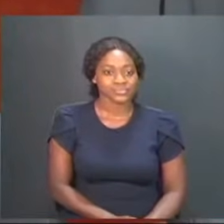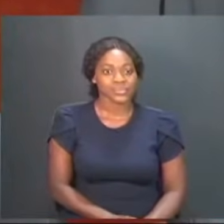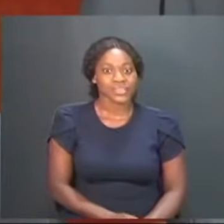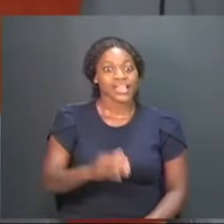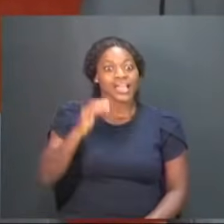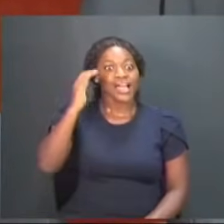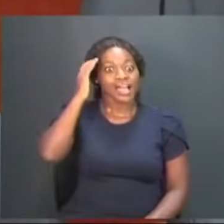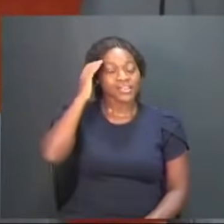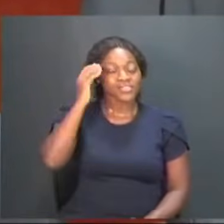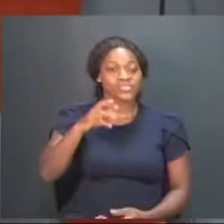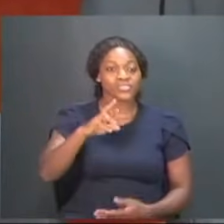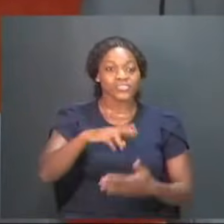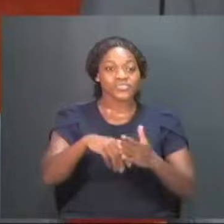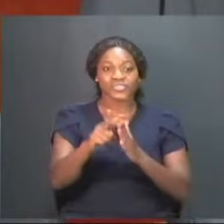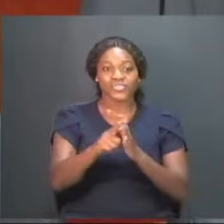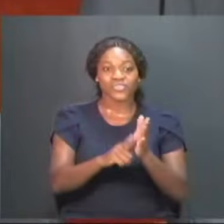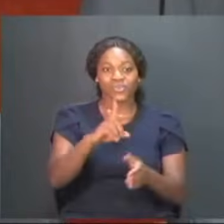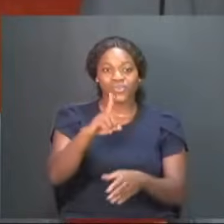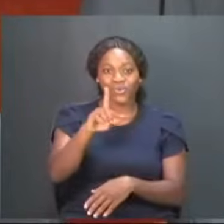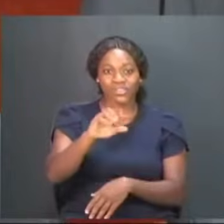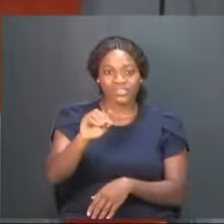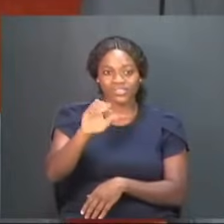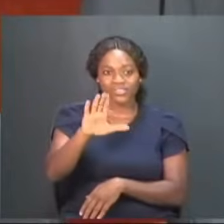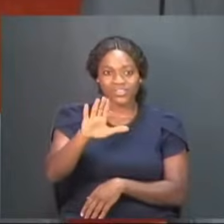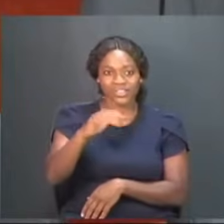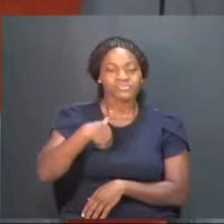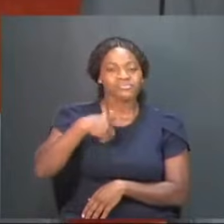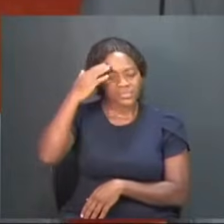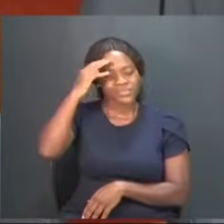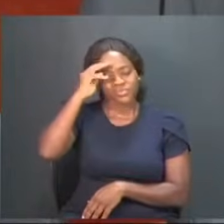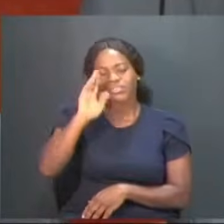going to read Order 105 on anticipation. I know him.